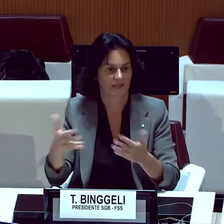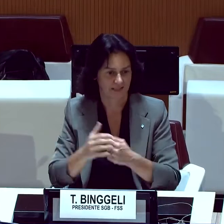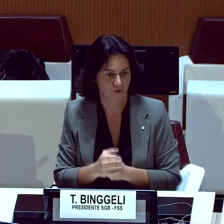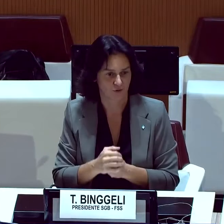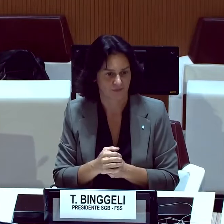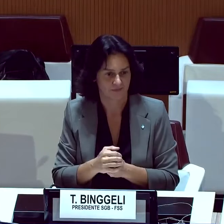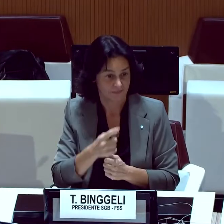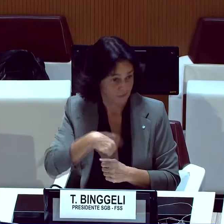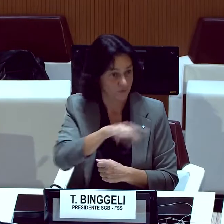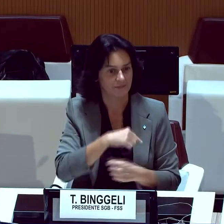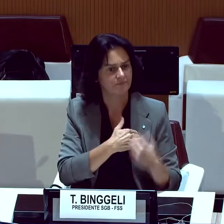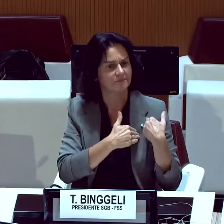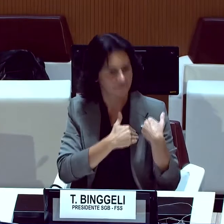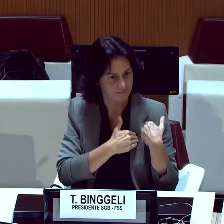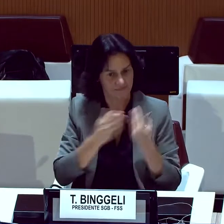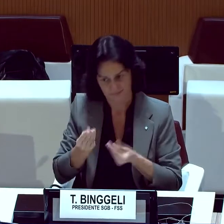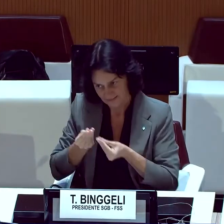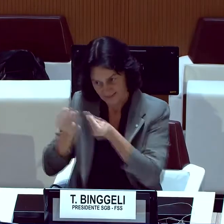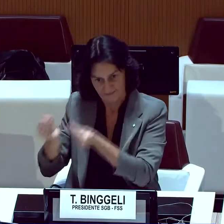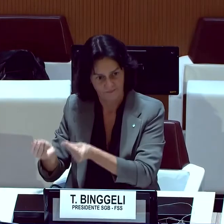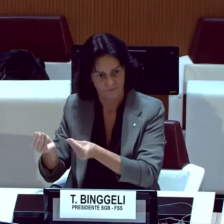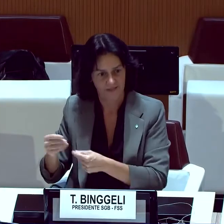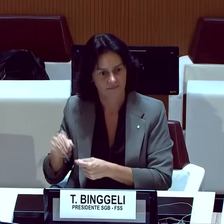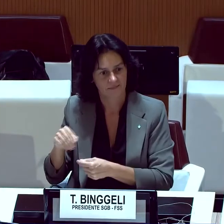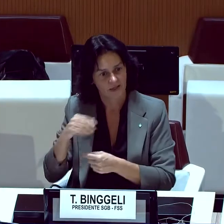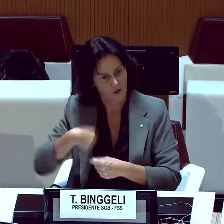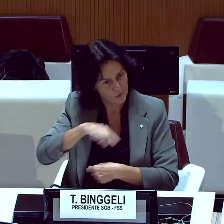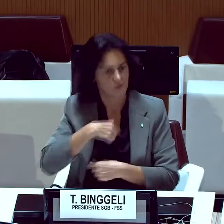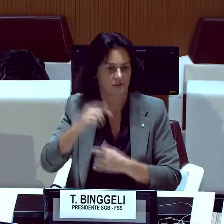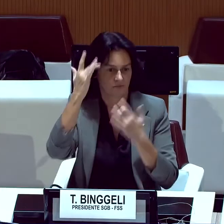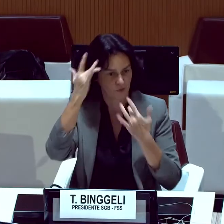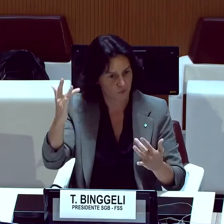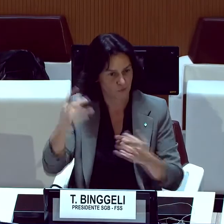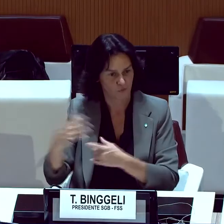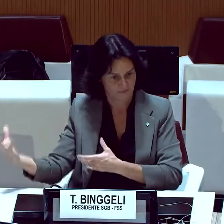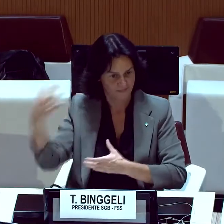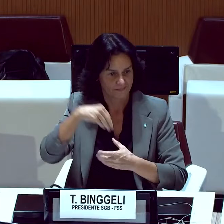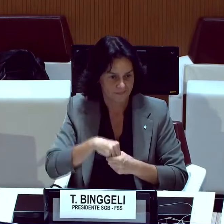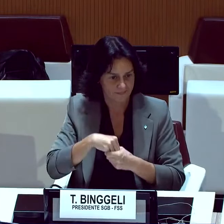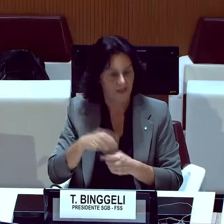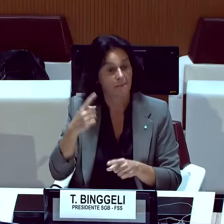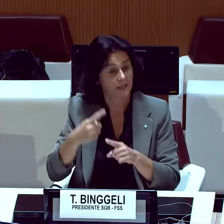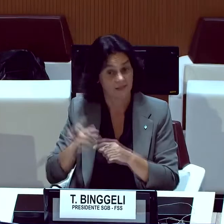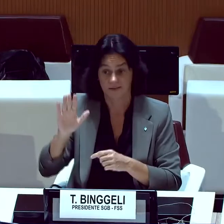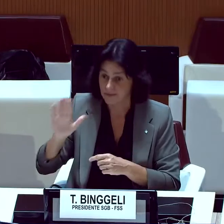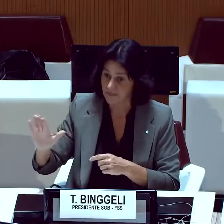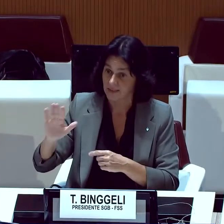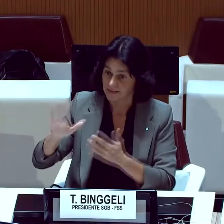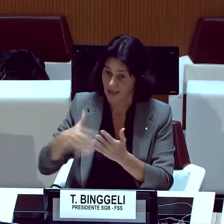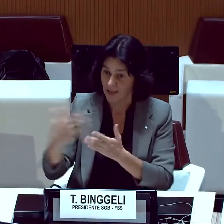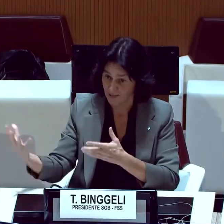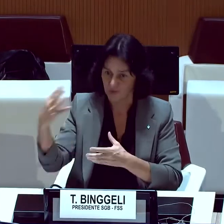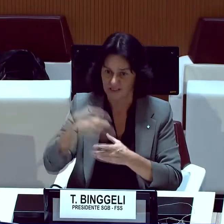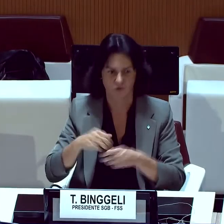face obstacles in their daily life, and those of us who have the knowledge need to impart that wisdom and include people within